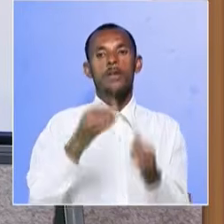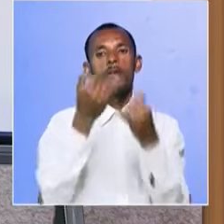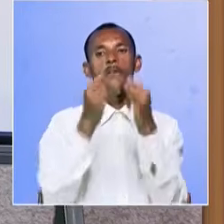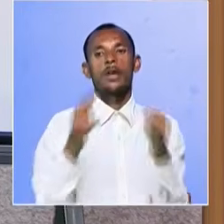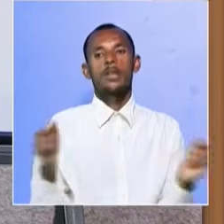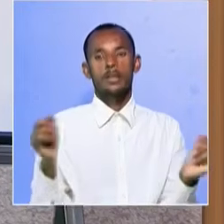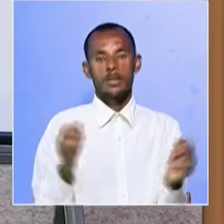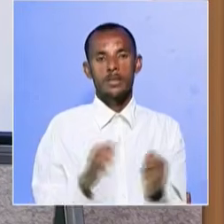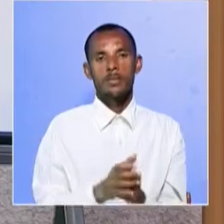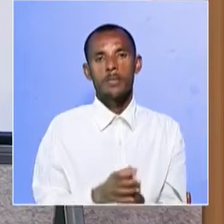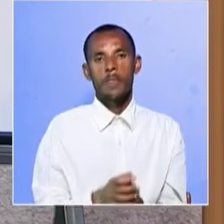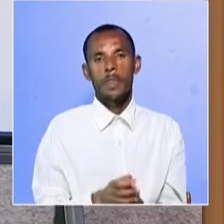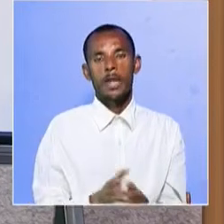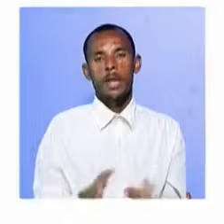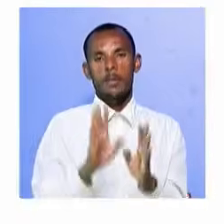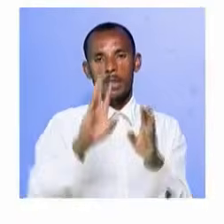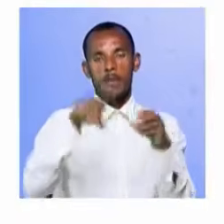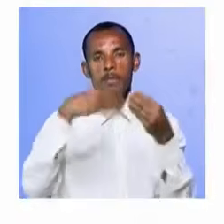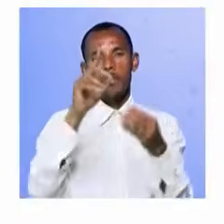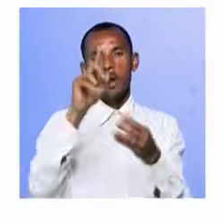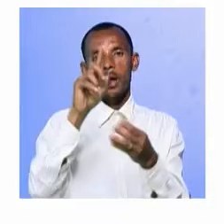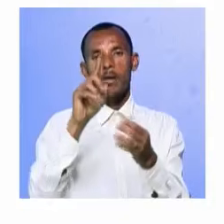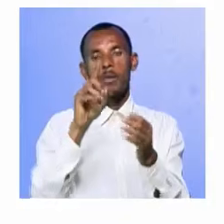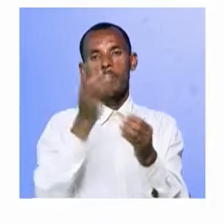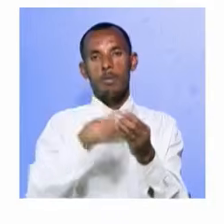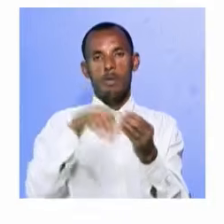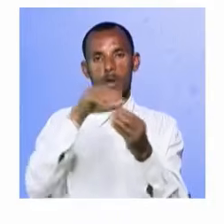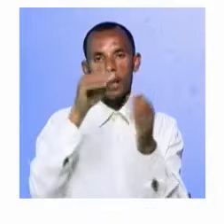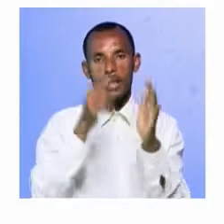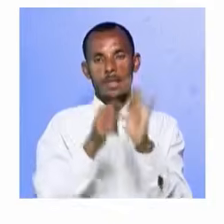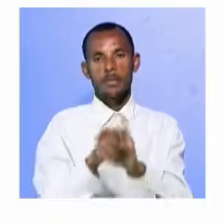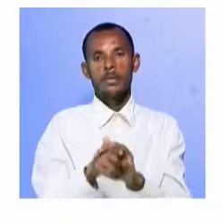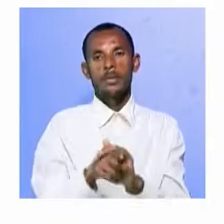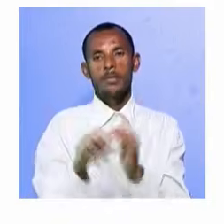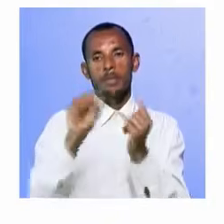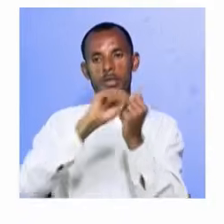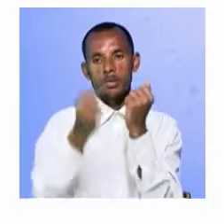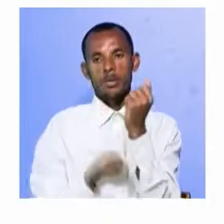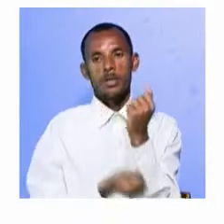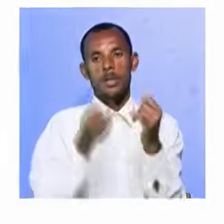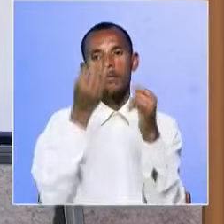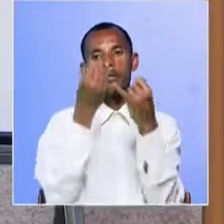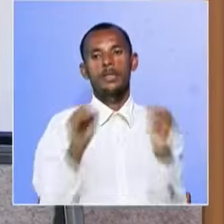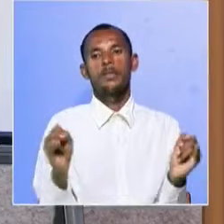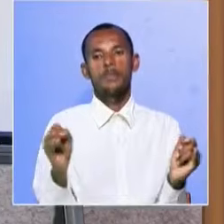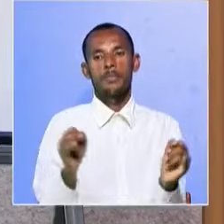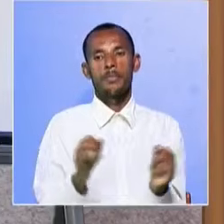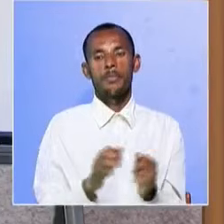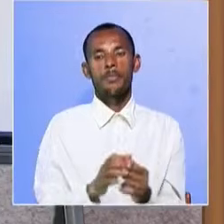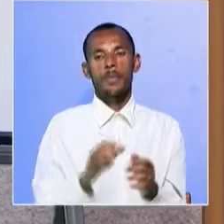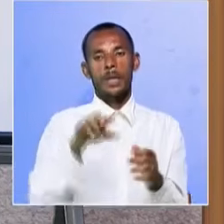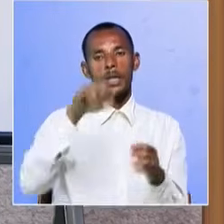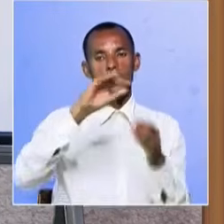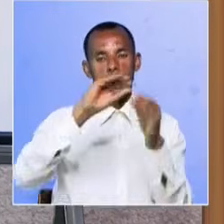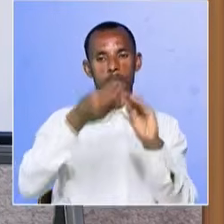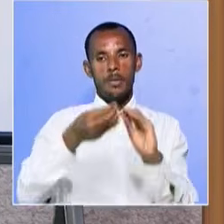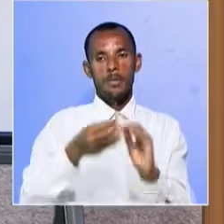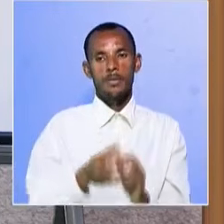fractions. Okay, let me give you one more example regarding division of rational